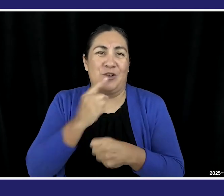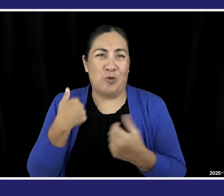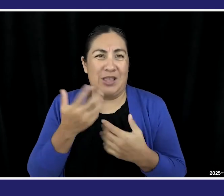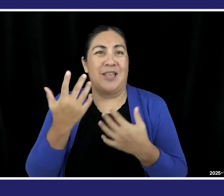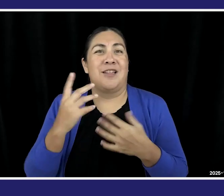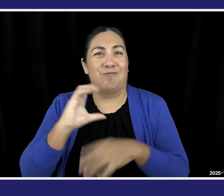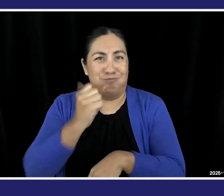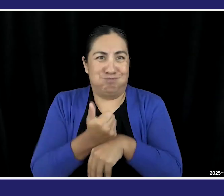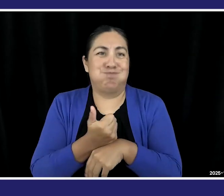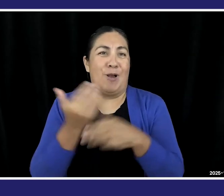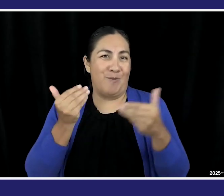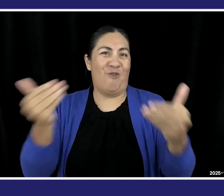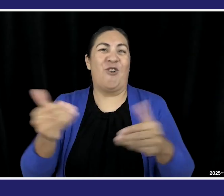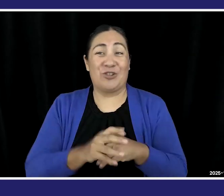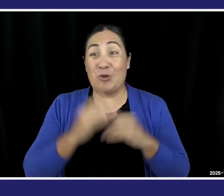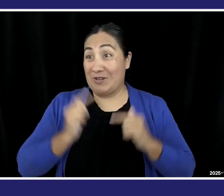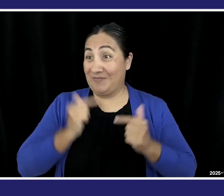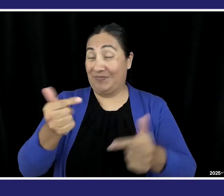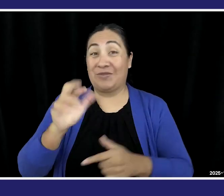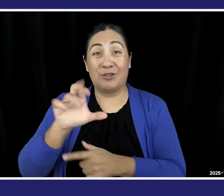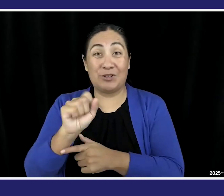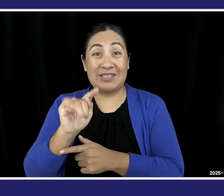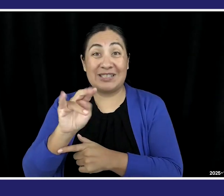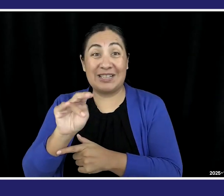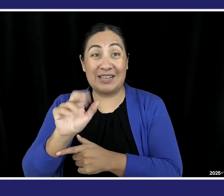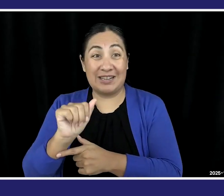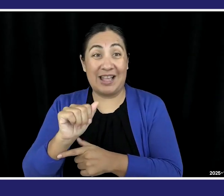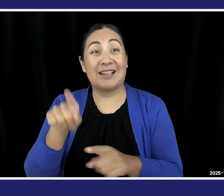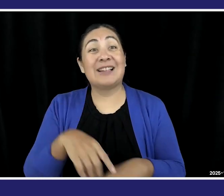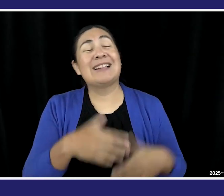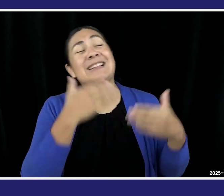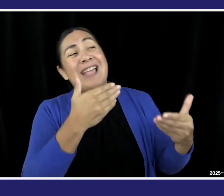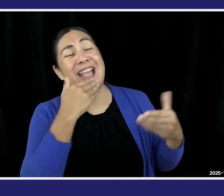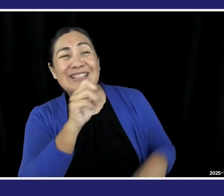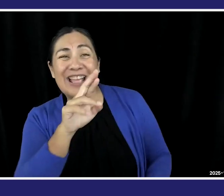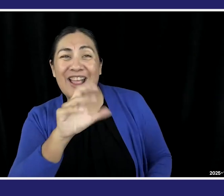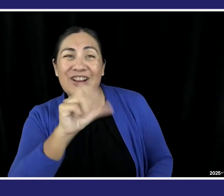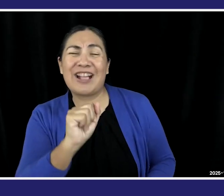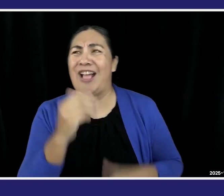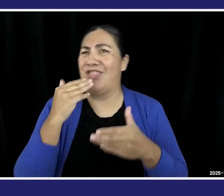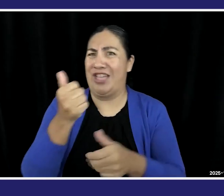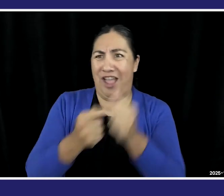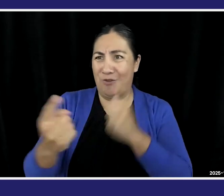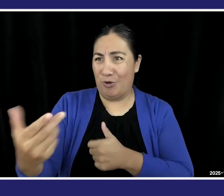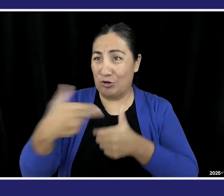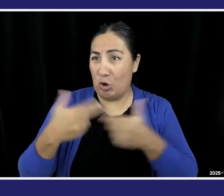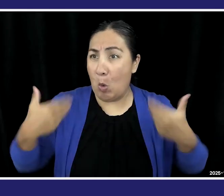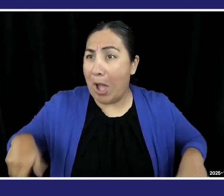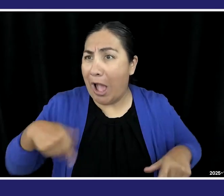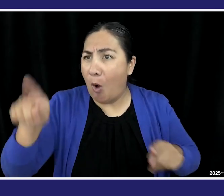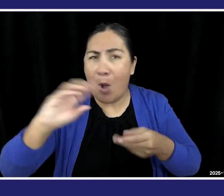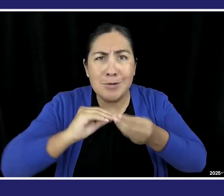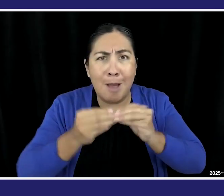Thank you. Thanks, Erica, and thank you all for joining us today. We have over and climbing